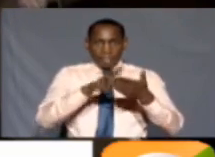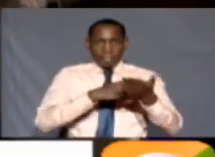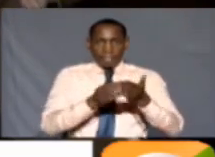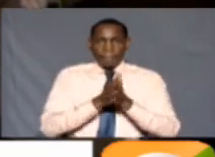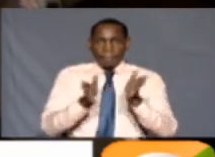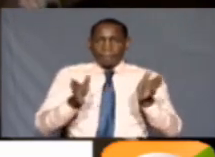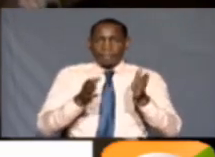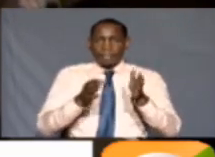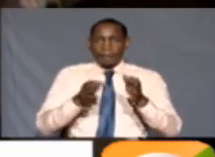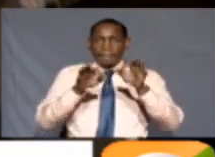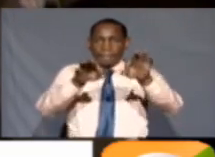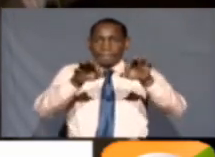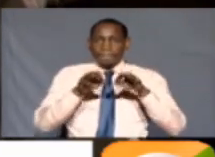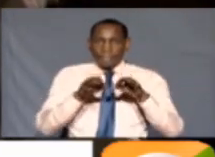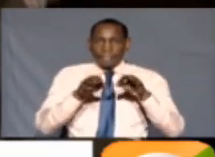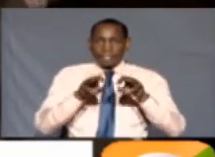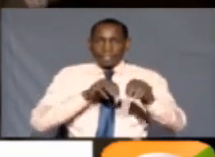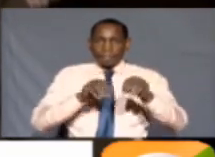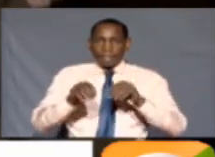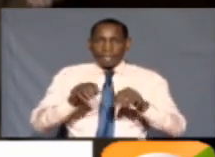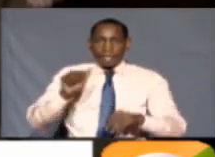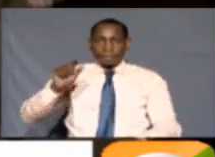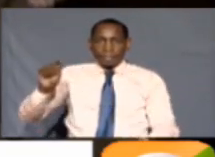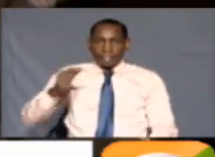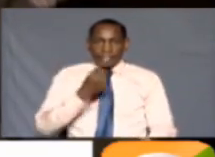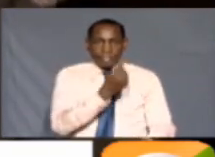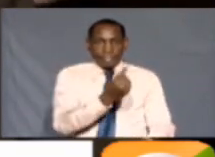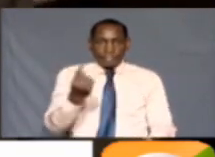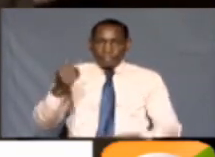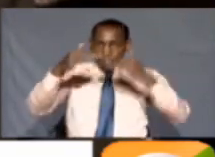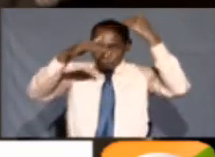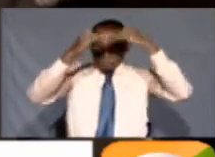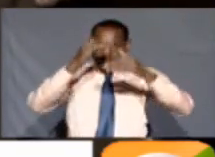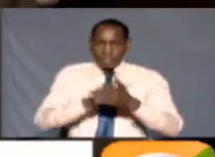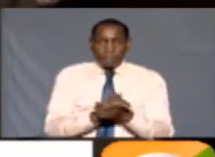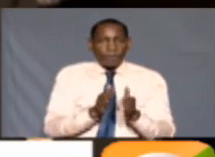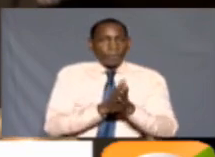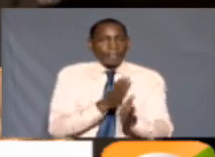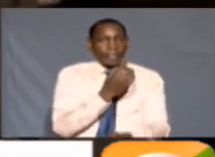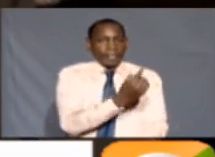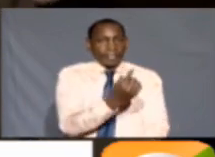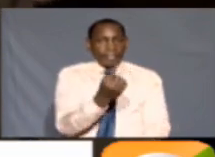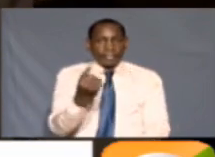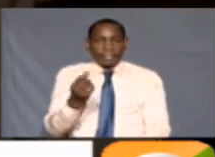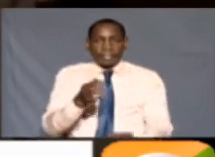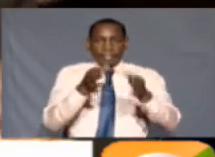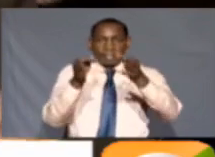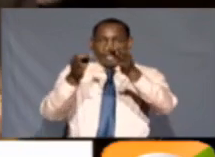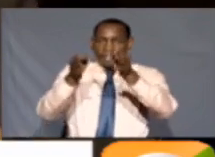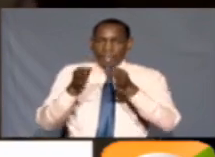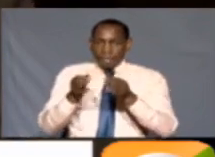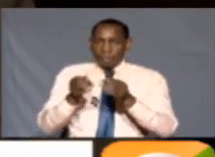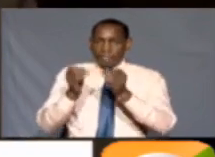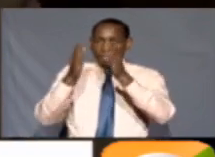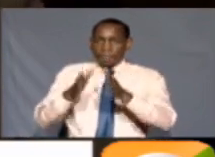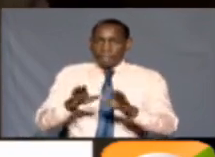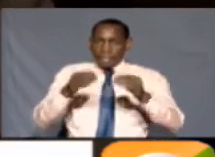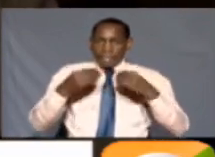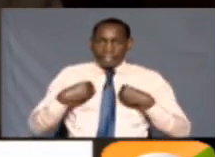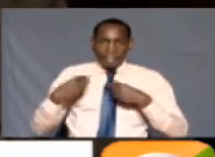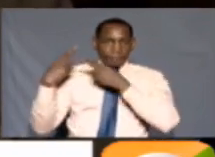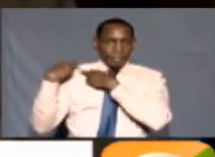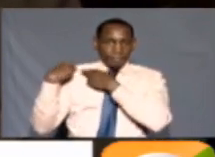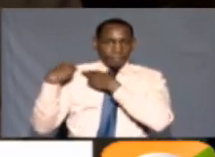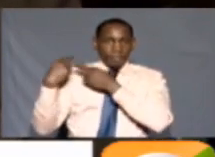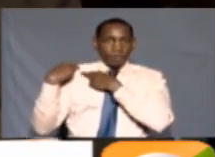Finance Management Act, so that every professional and every accounting officer actually takes responsibility for